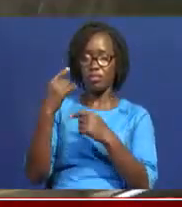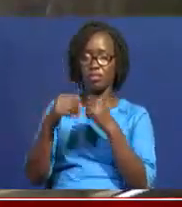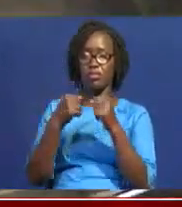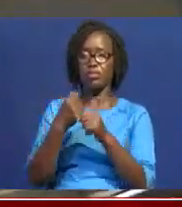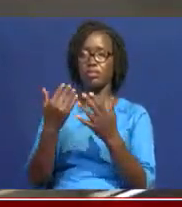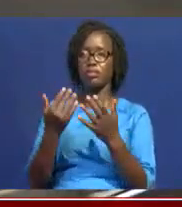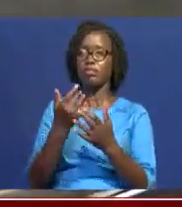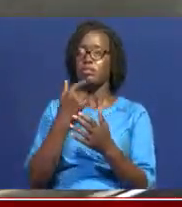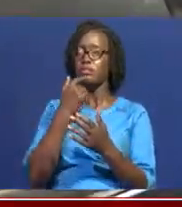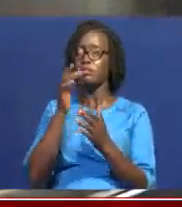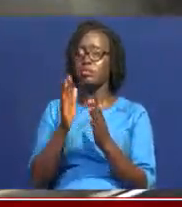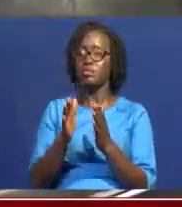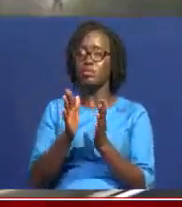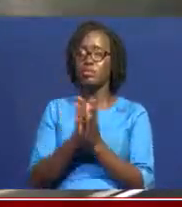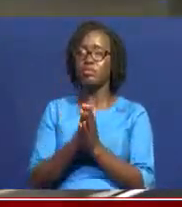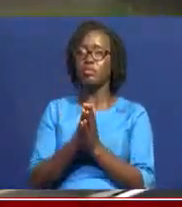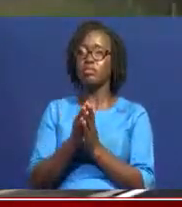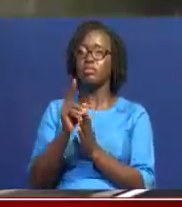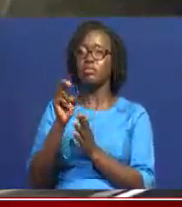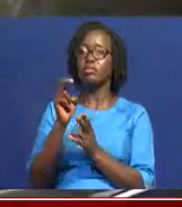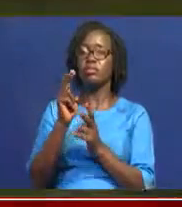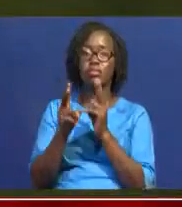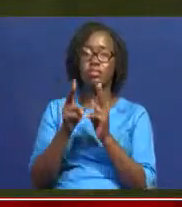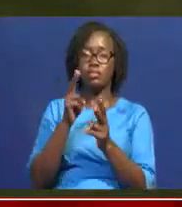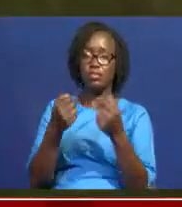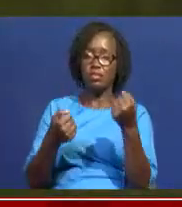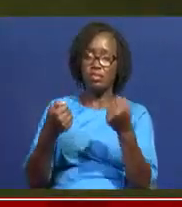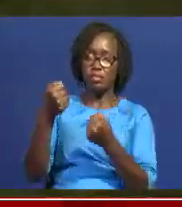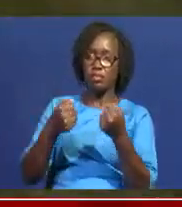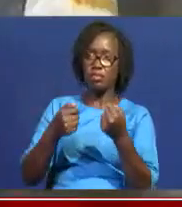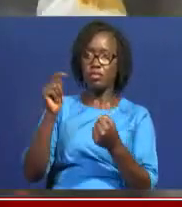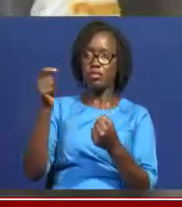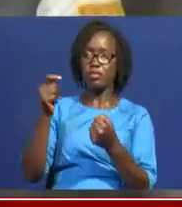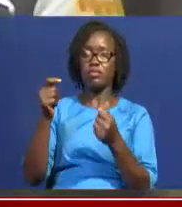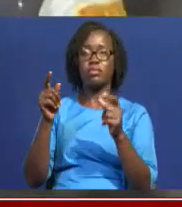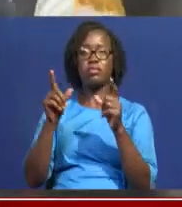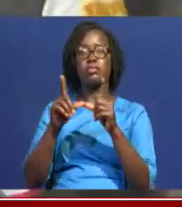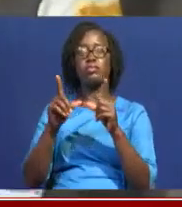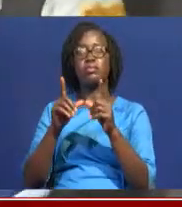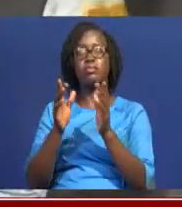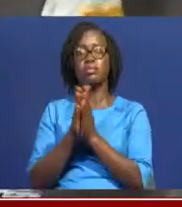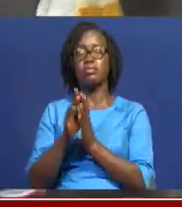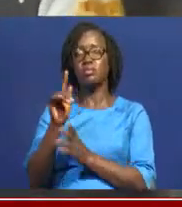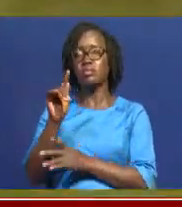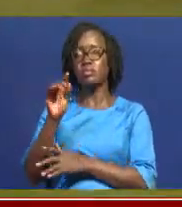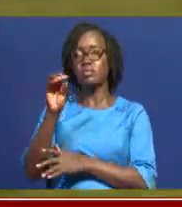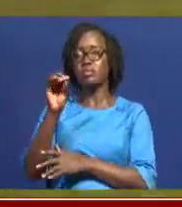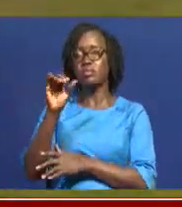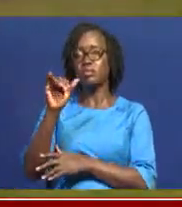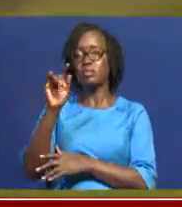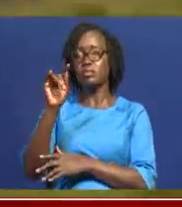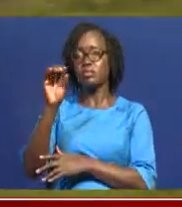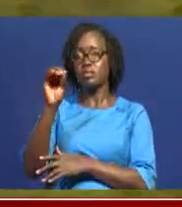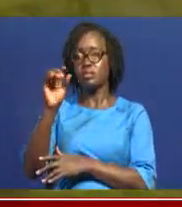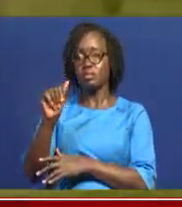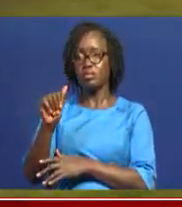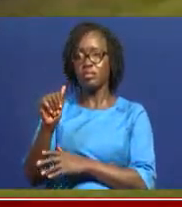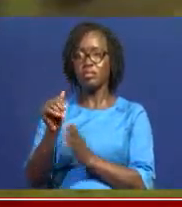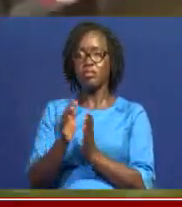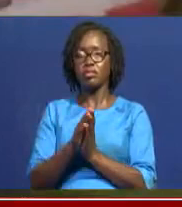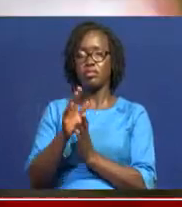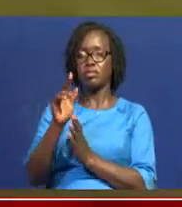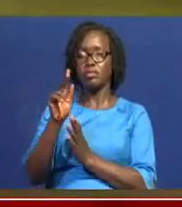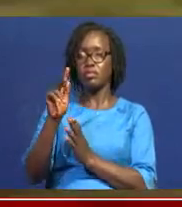Finn will now seek to reclaim his 2022 Rally Kenya title alongside his Toyota teammates Elfin Evans and Takamoto